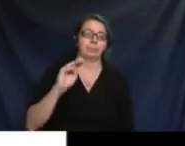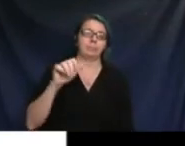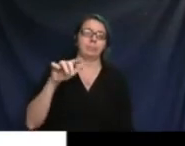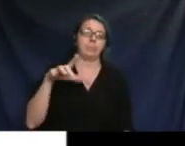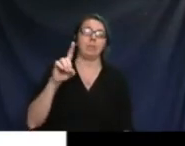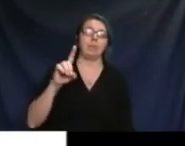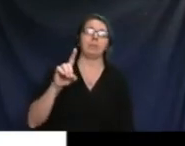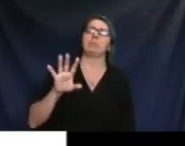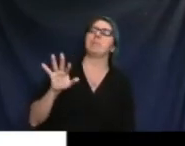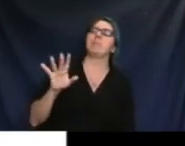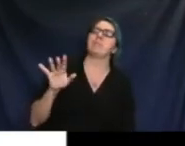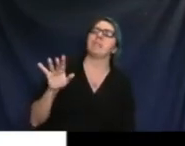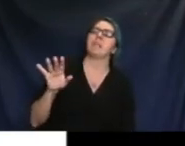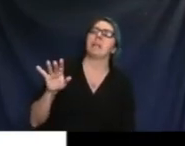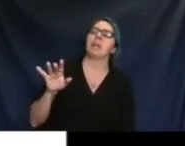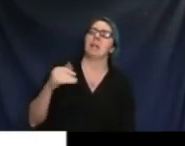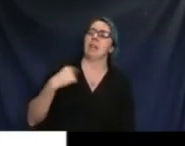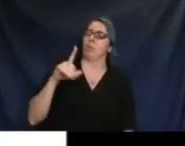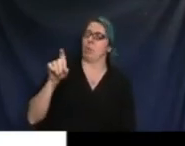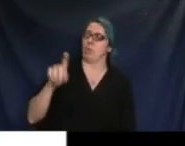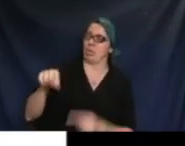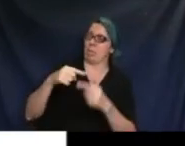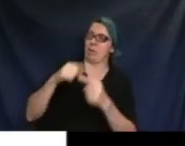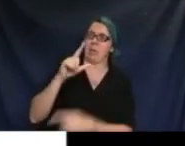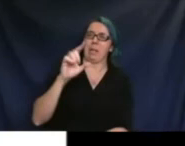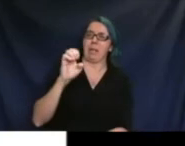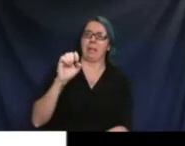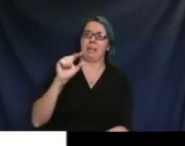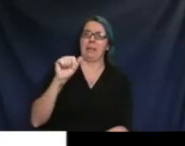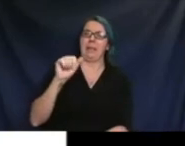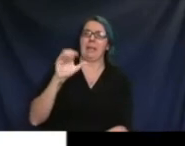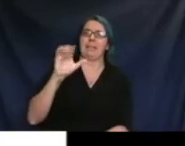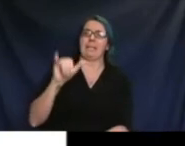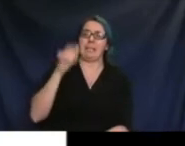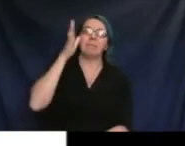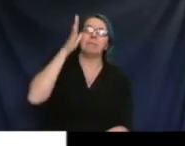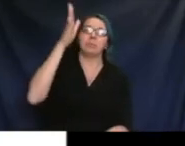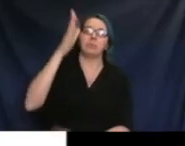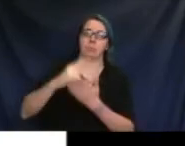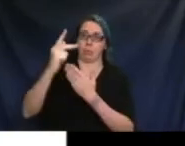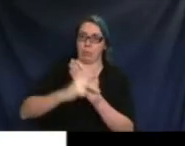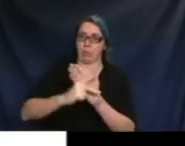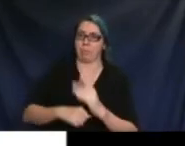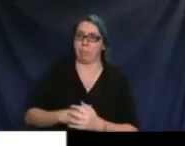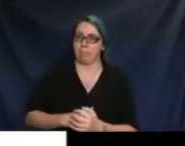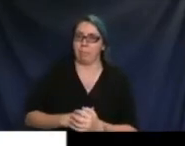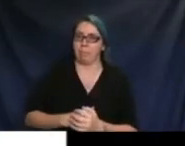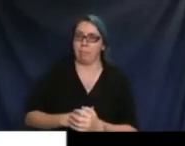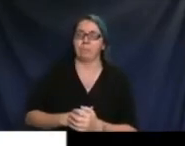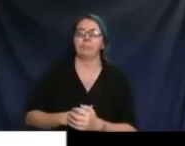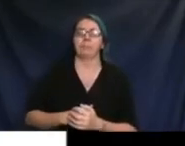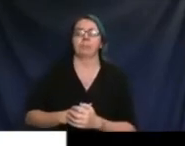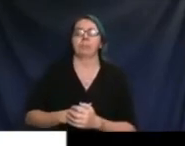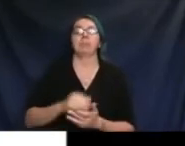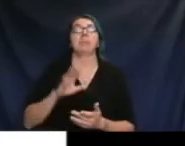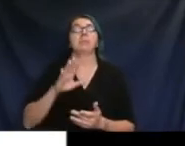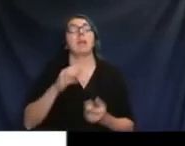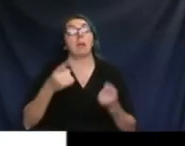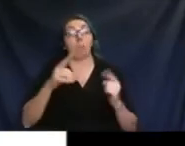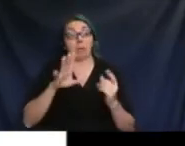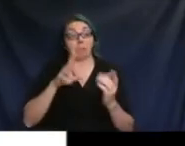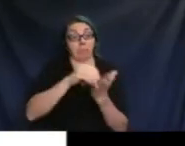program. For the ArtworxTO application, would we need to indicate that our project is intended as a legacy program, or is